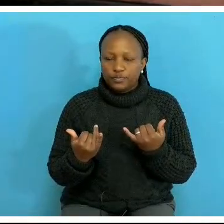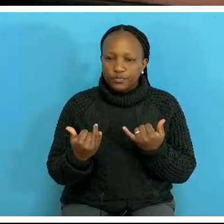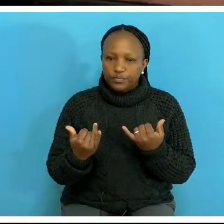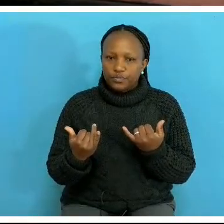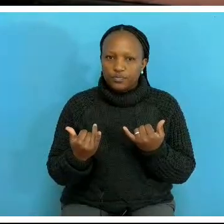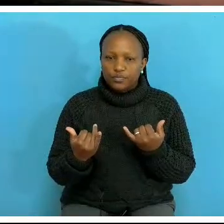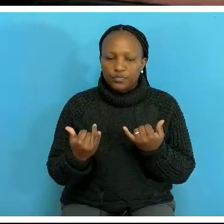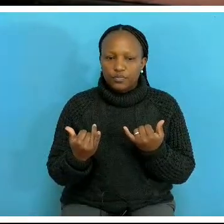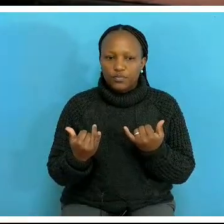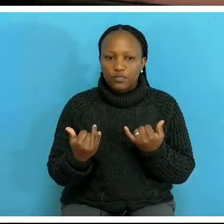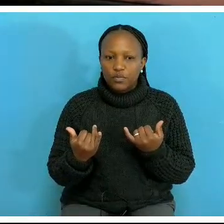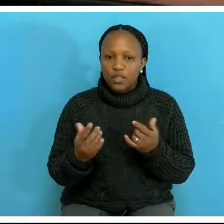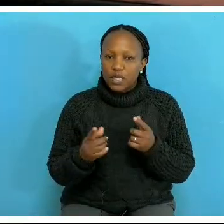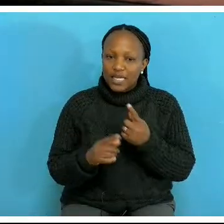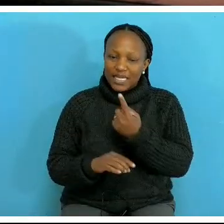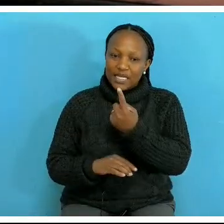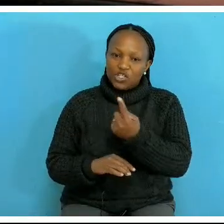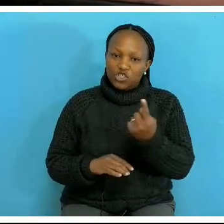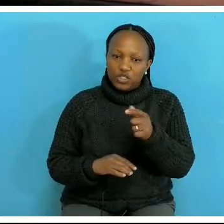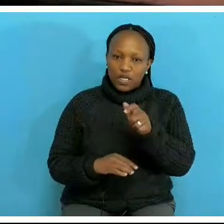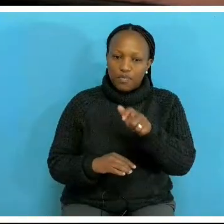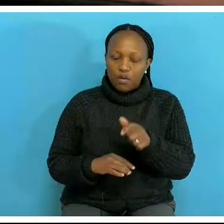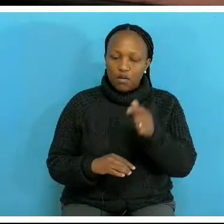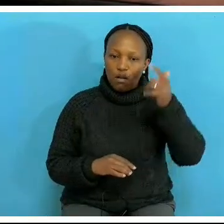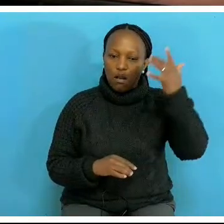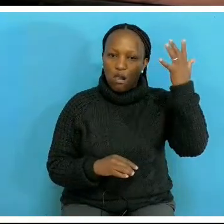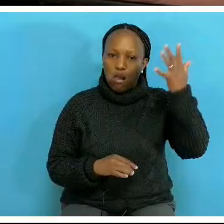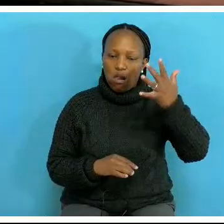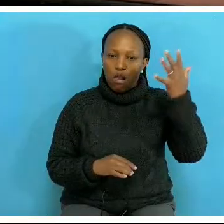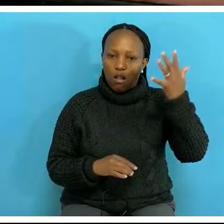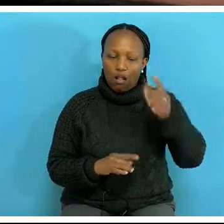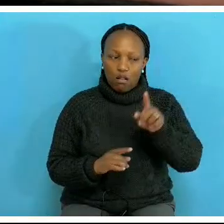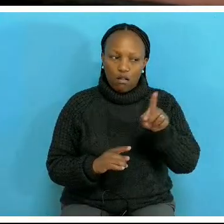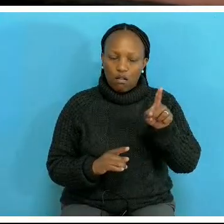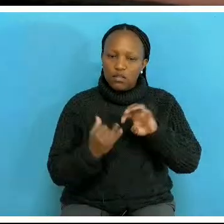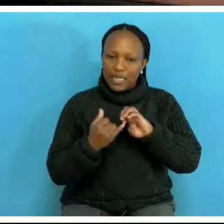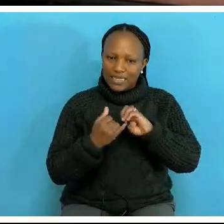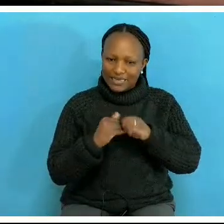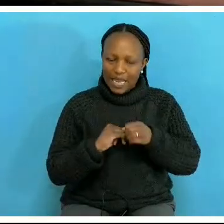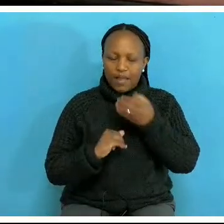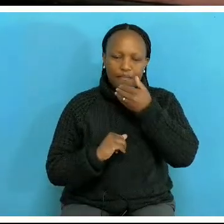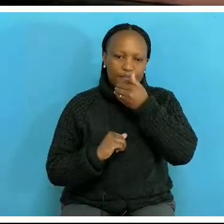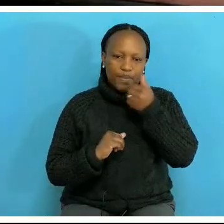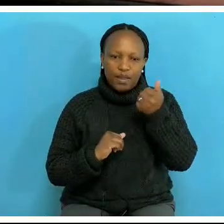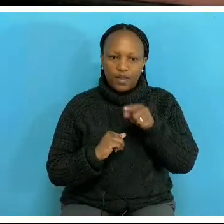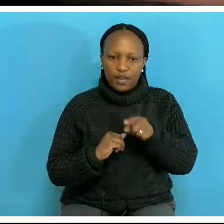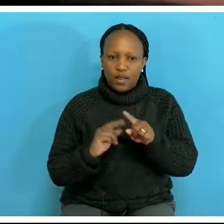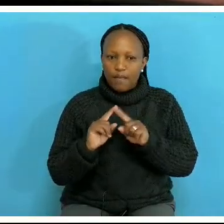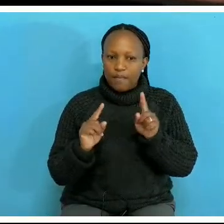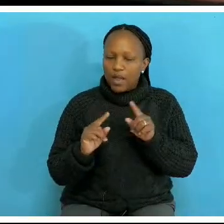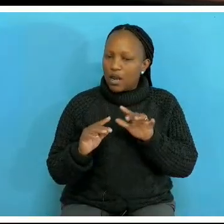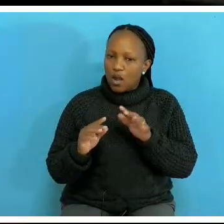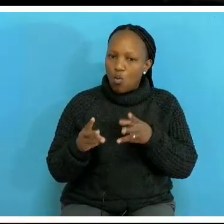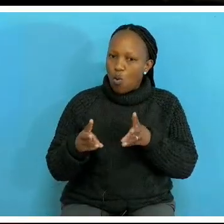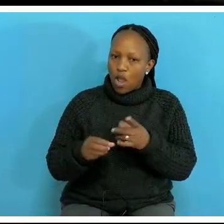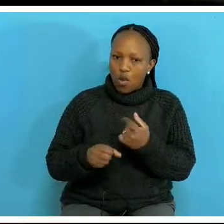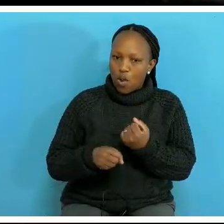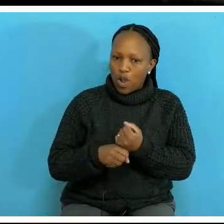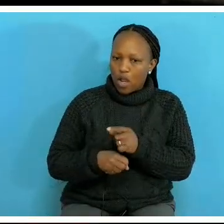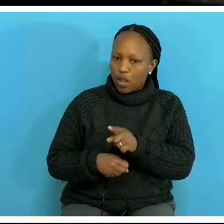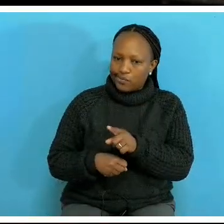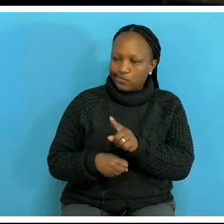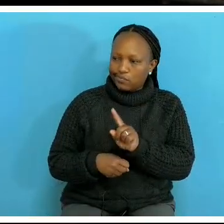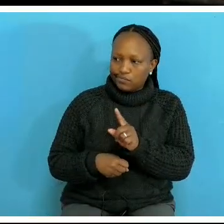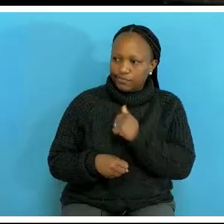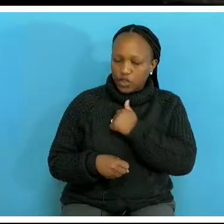each and every presenter, they try their utmost best. But this is not a way to operate. Sorry